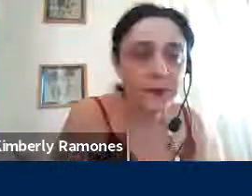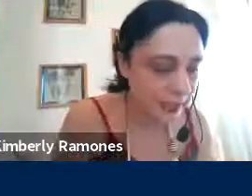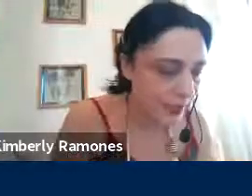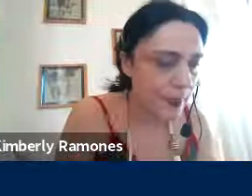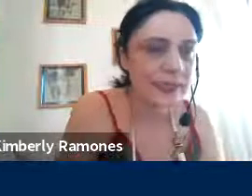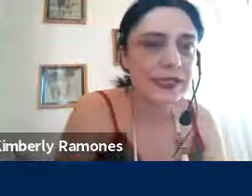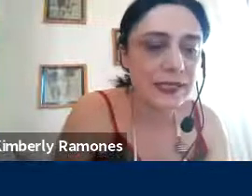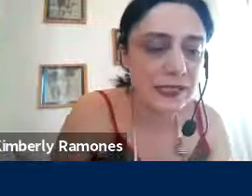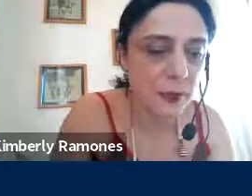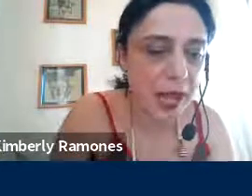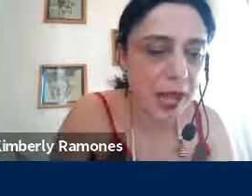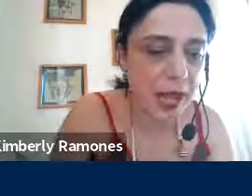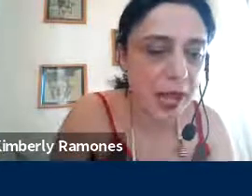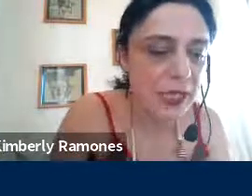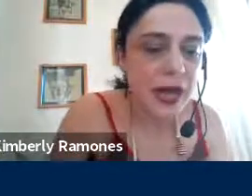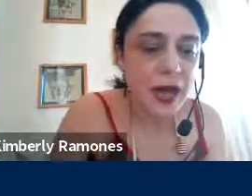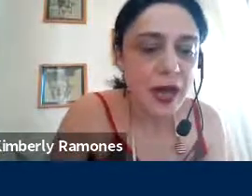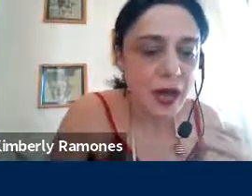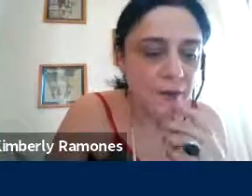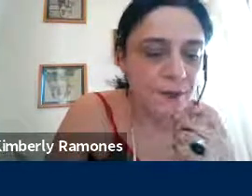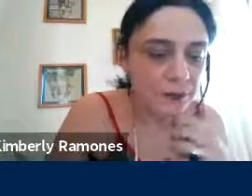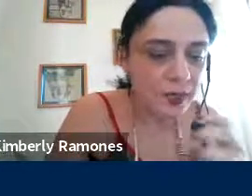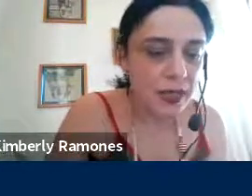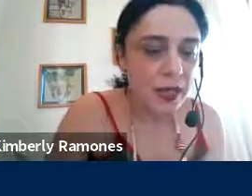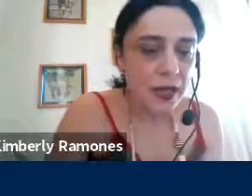Hello, this is a message in Spanish.